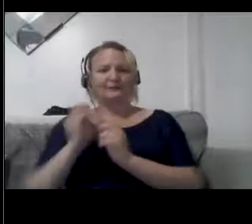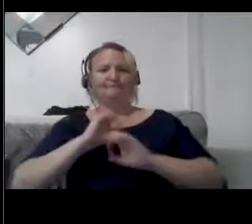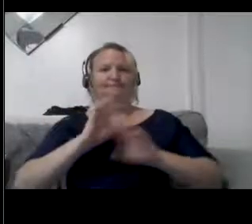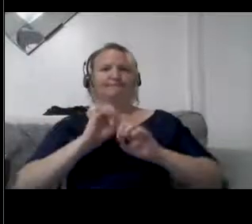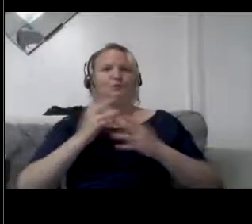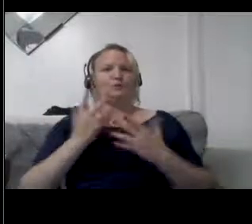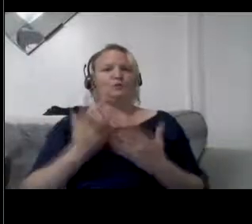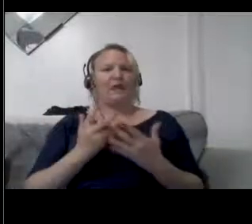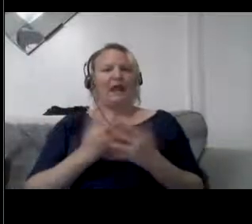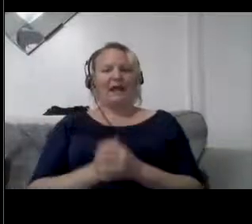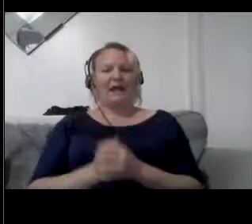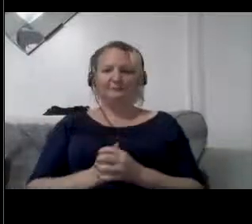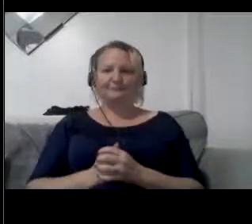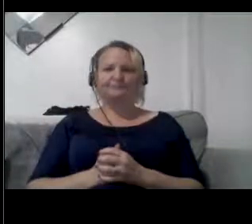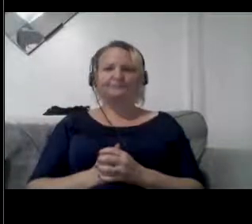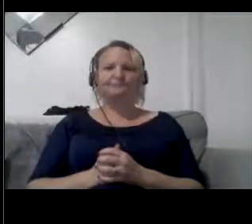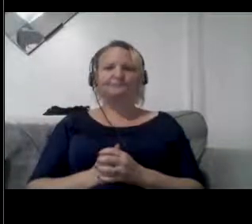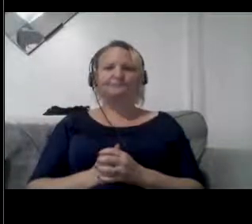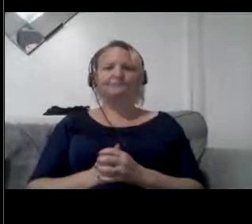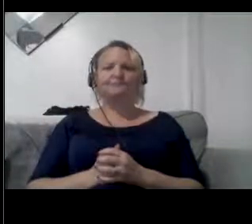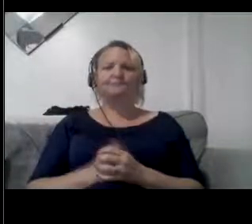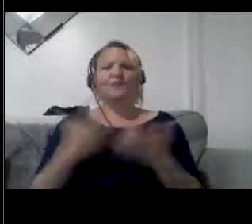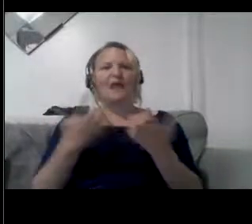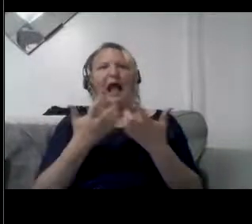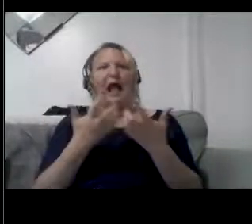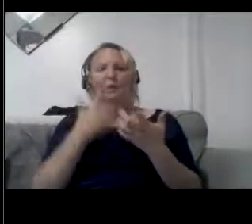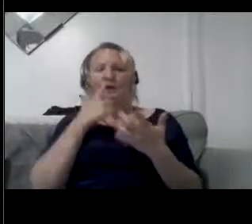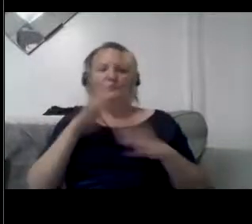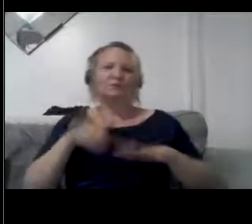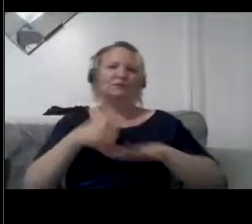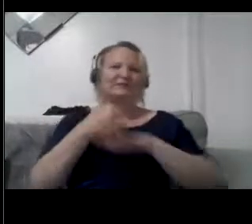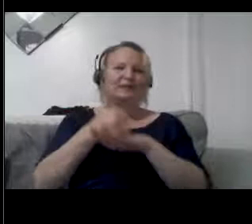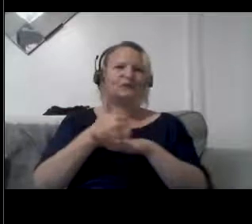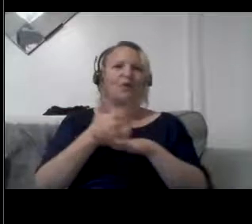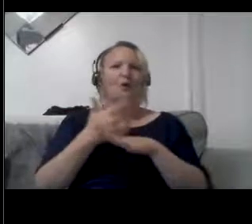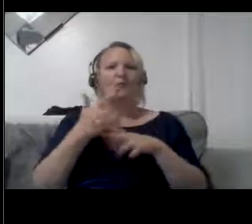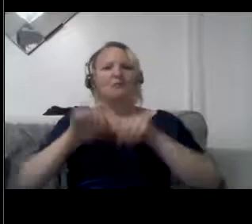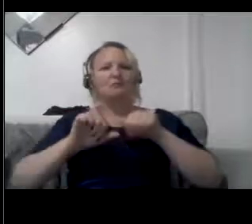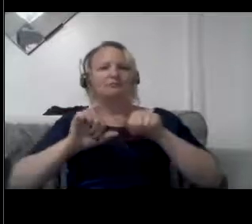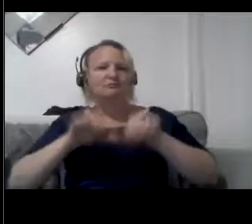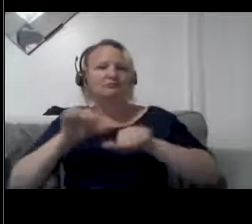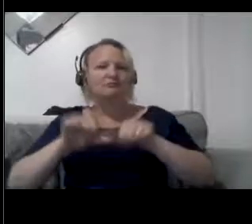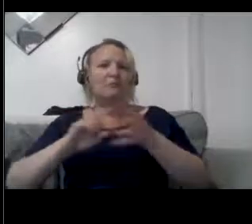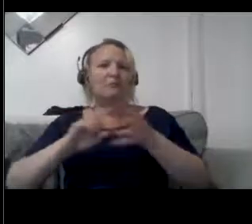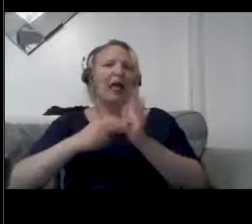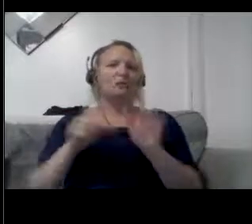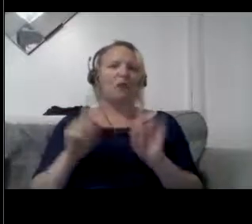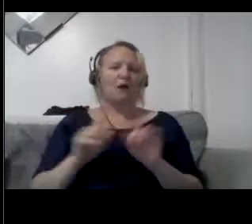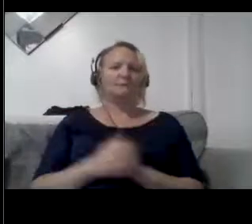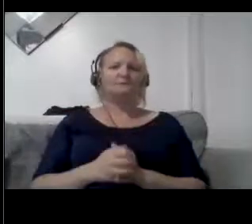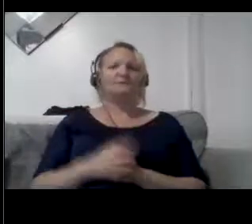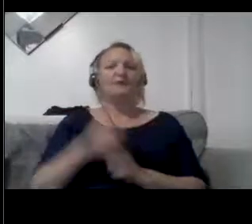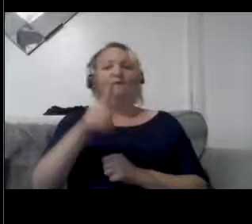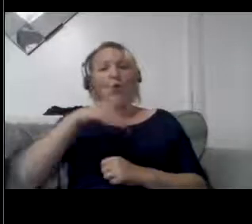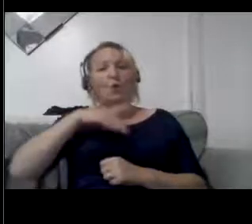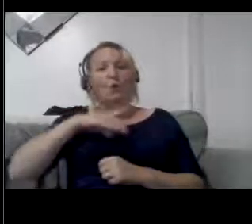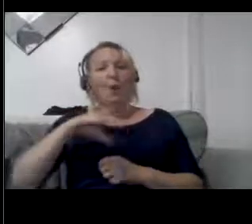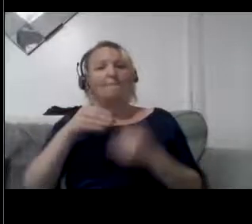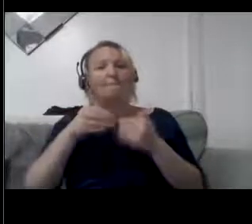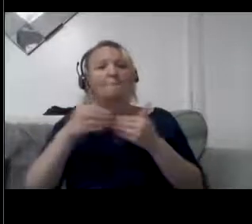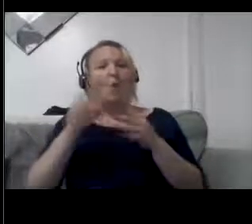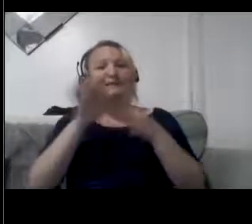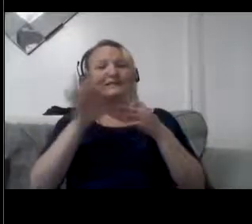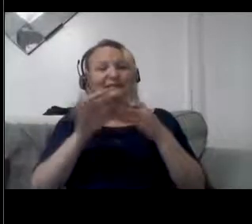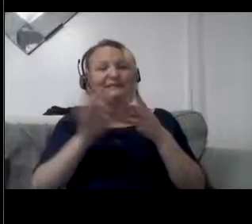Crossing, and explain to you how we're going to mitigate its impact. If you'd like more detailed information, we'd suggest visiting our